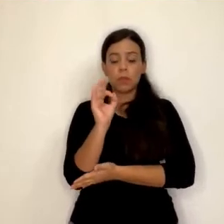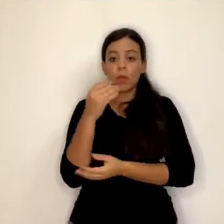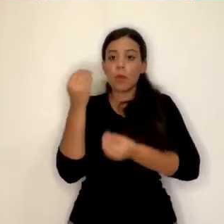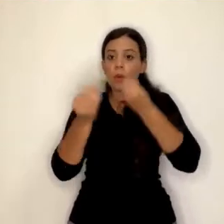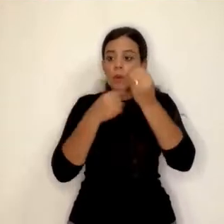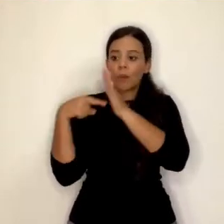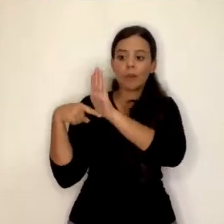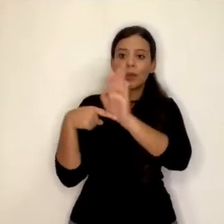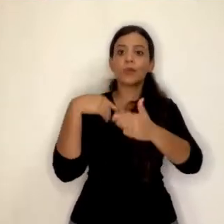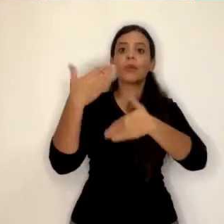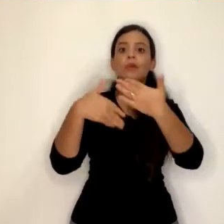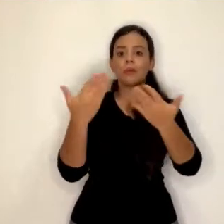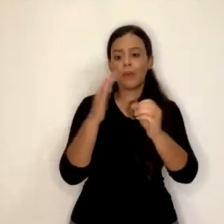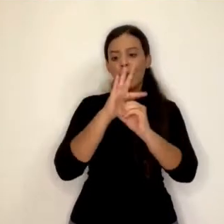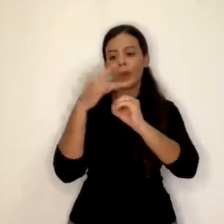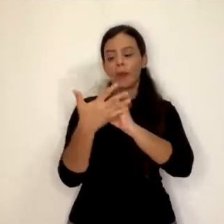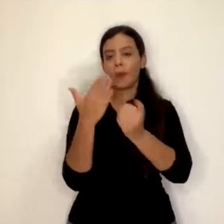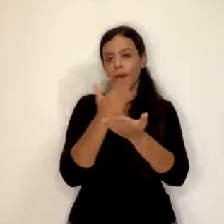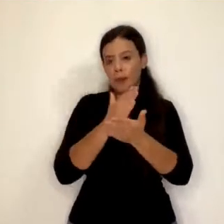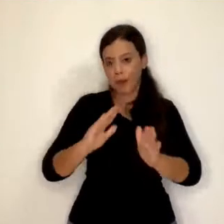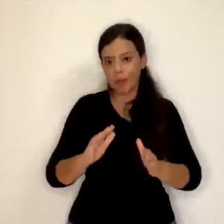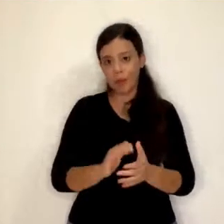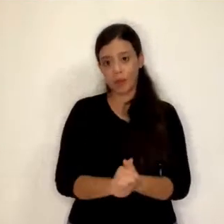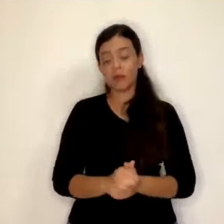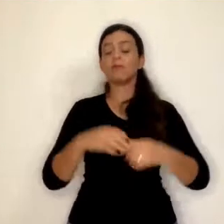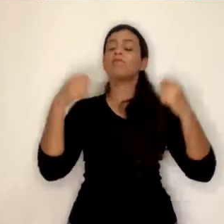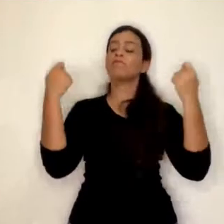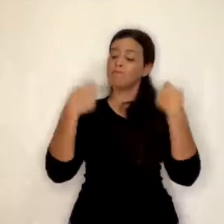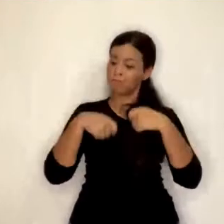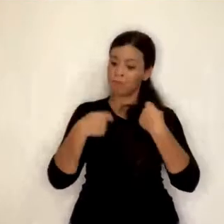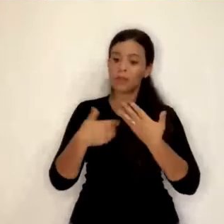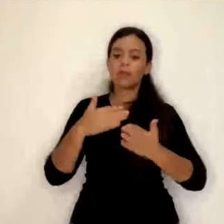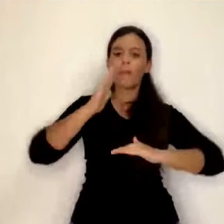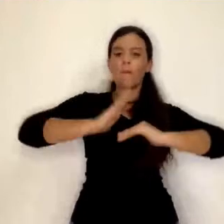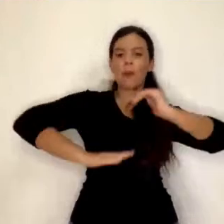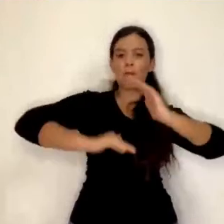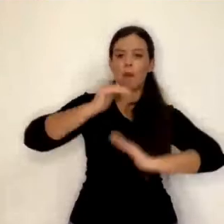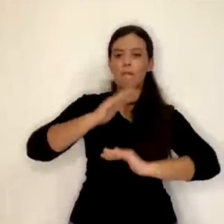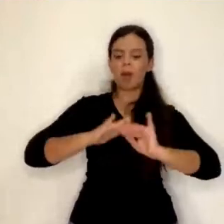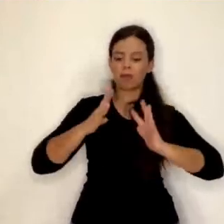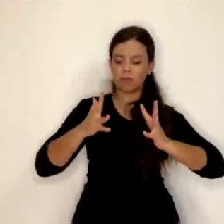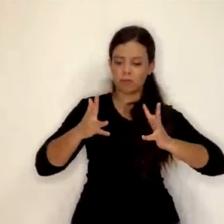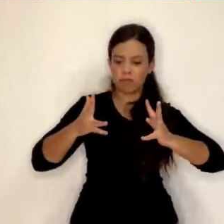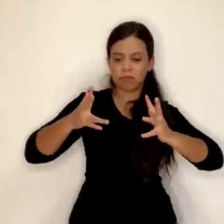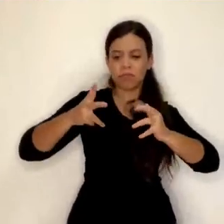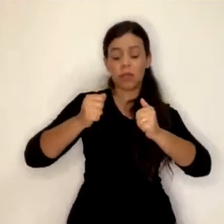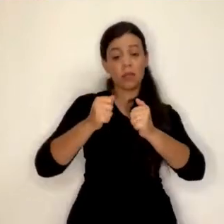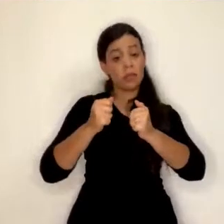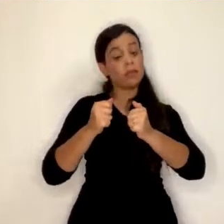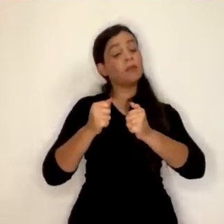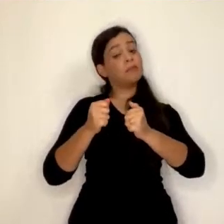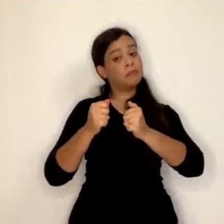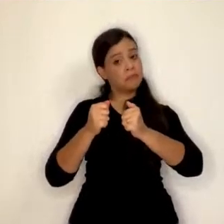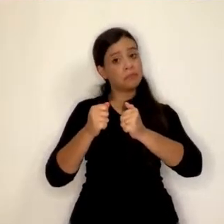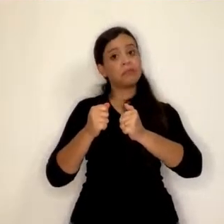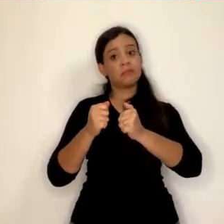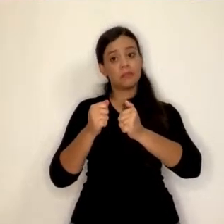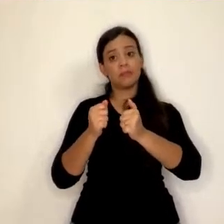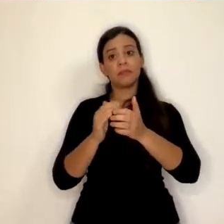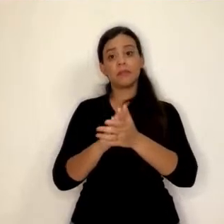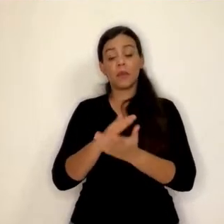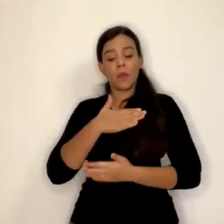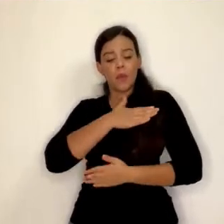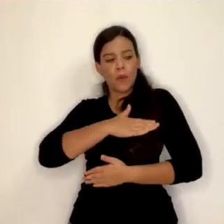been offered over the last year, and retrieving that, this is going to be a tall task,